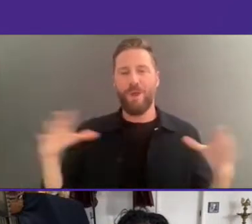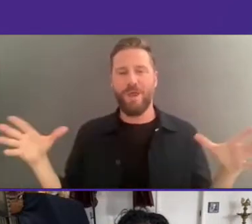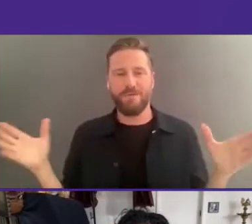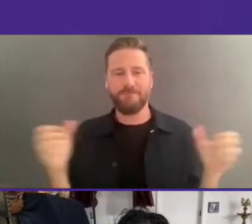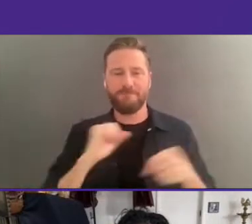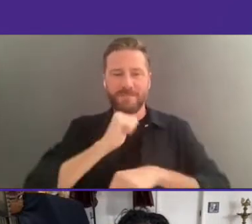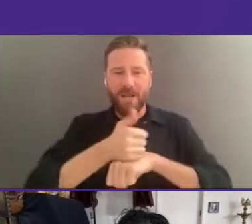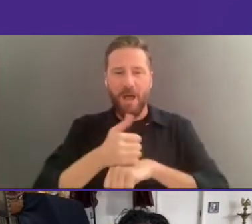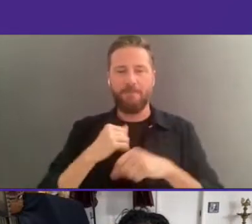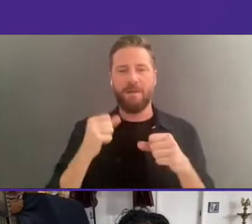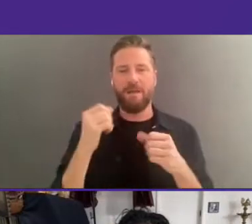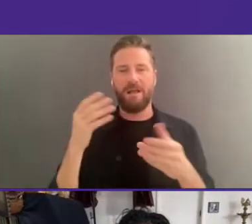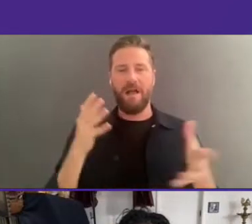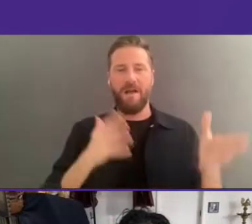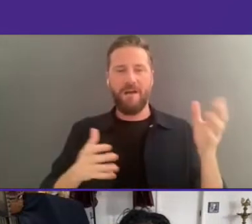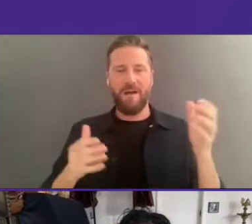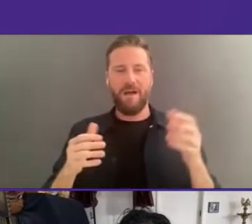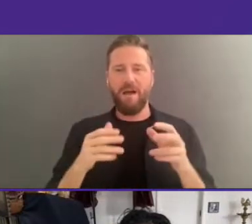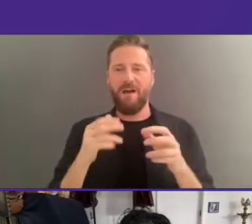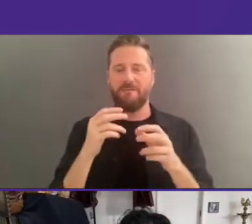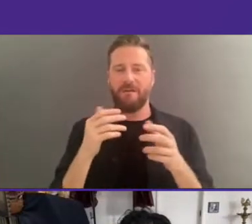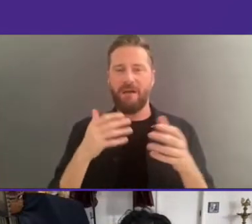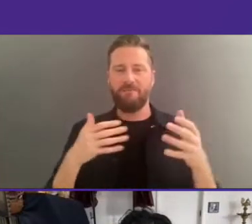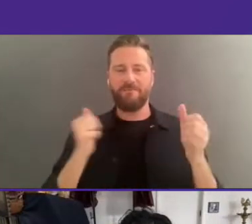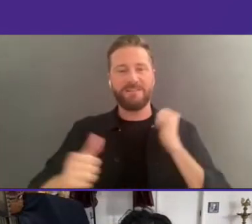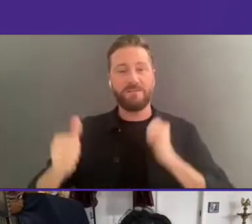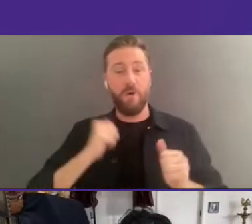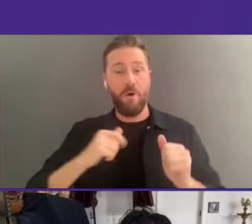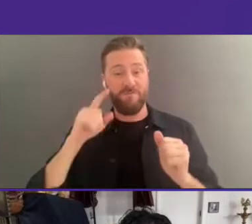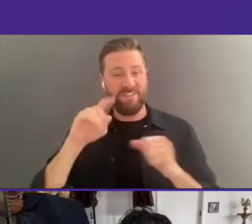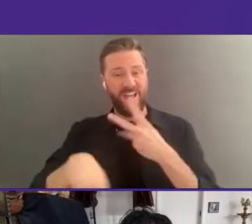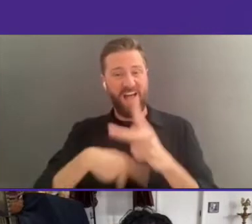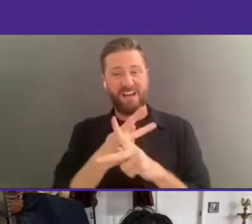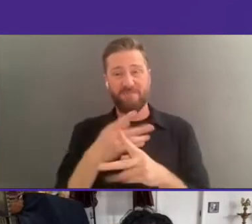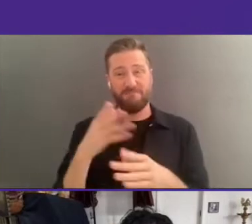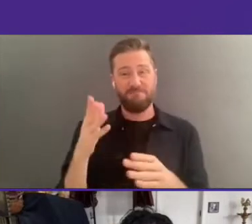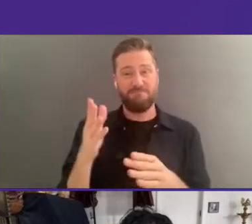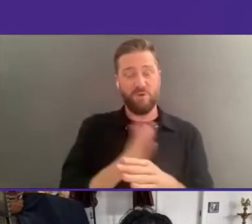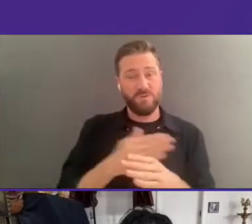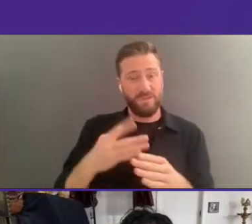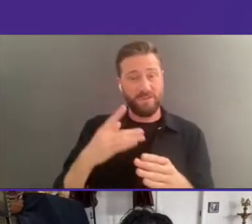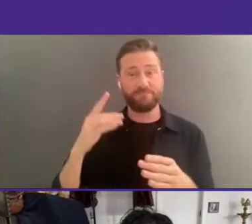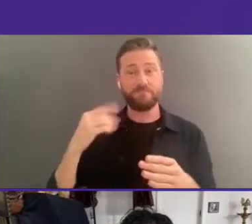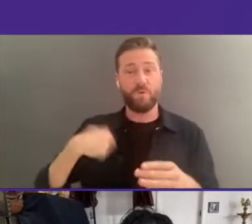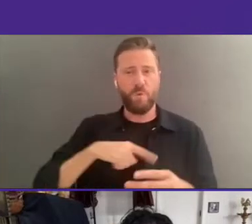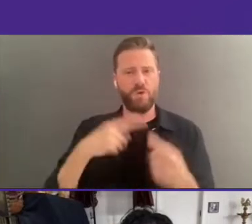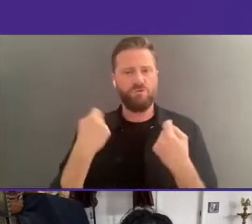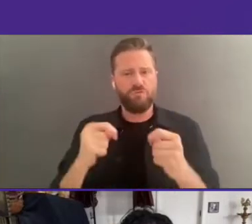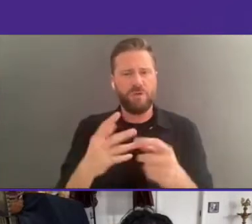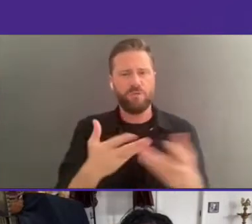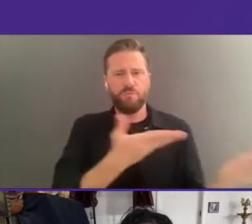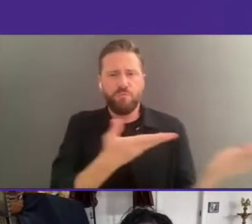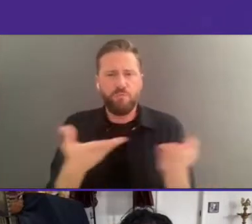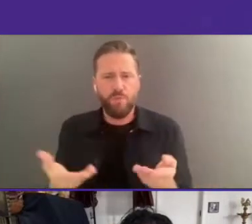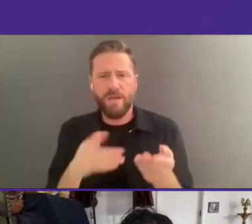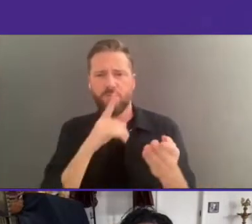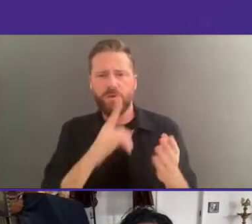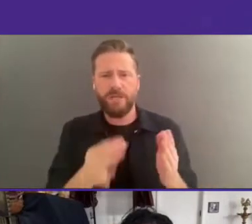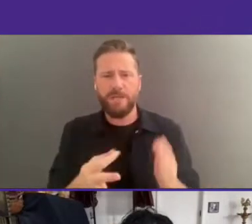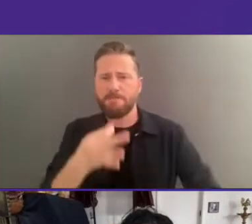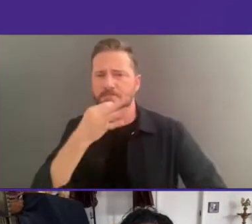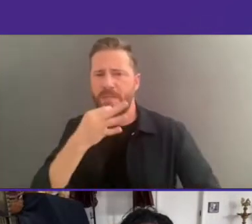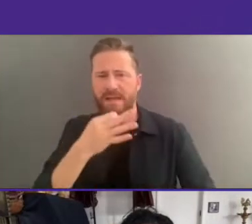Son Jarocho. We constantly try to bring masters from Mexico to teach us and share their art with